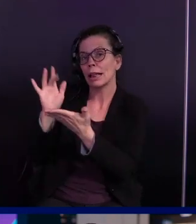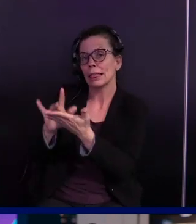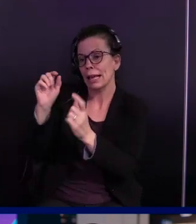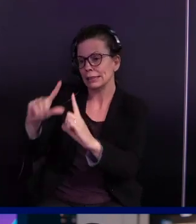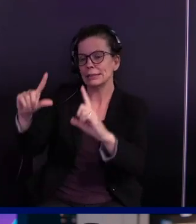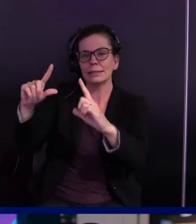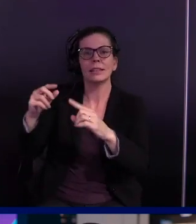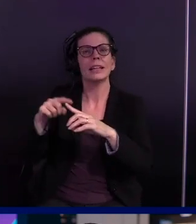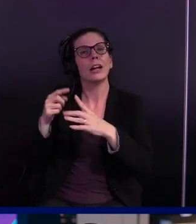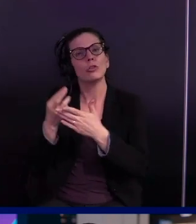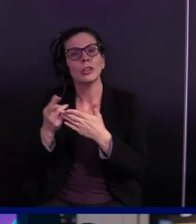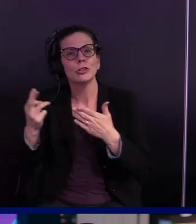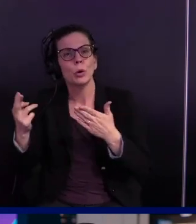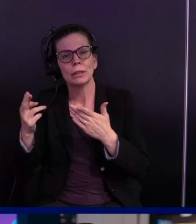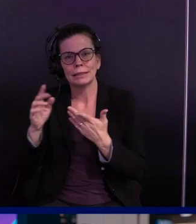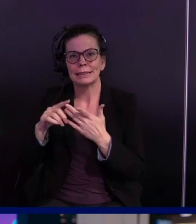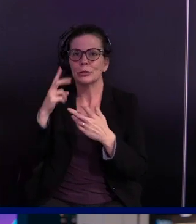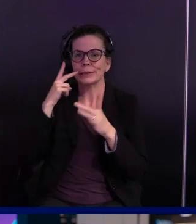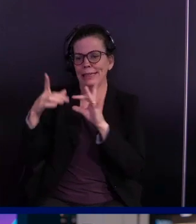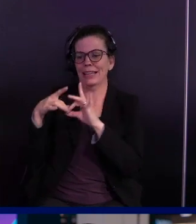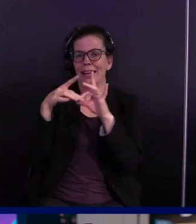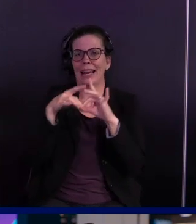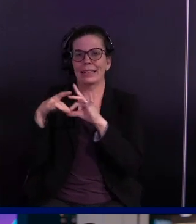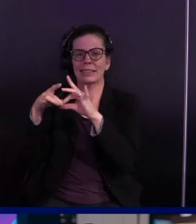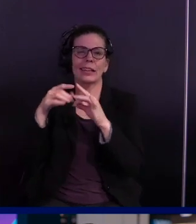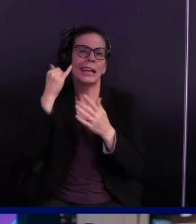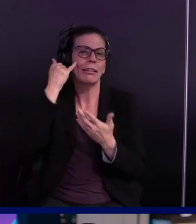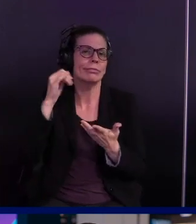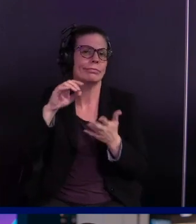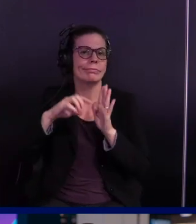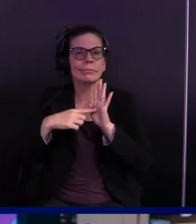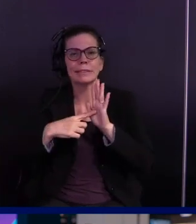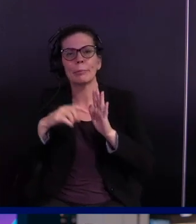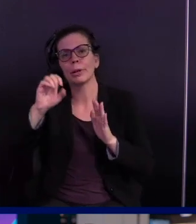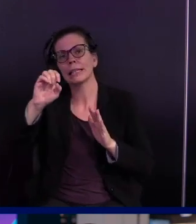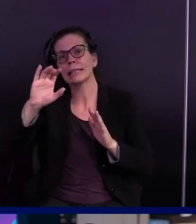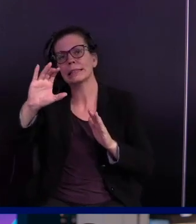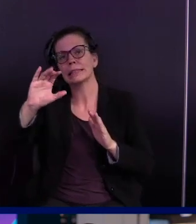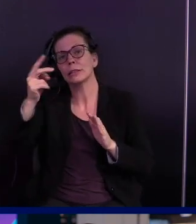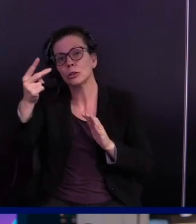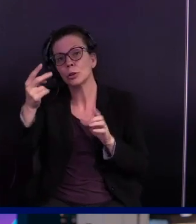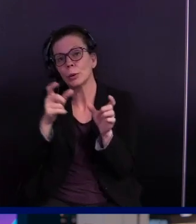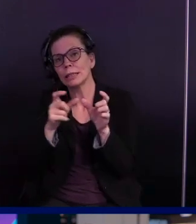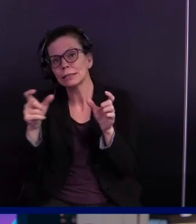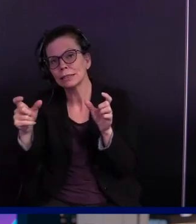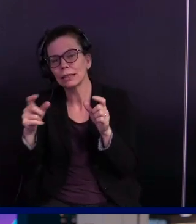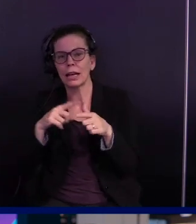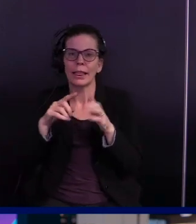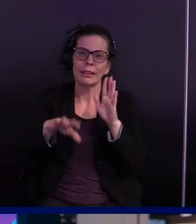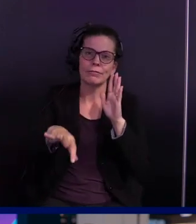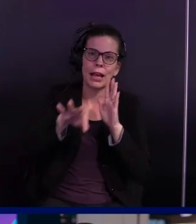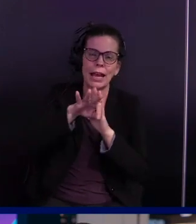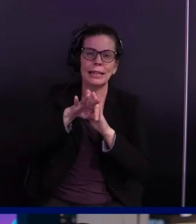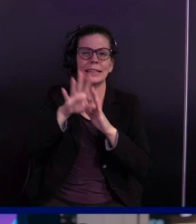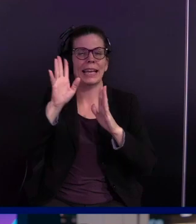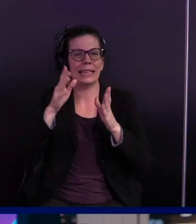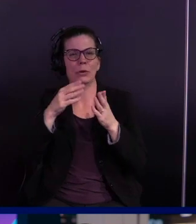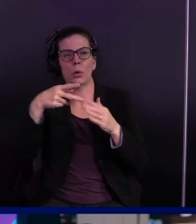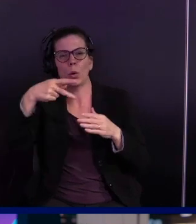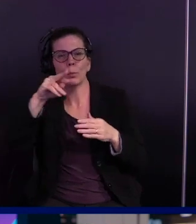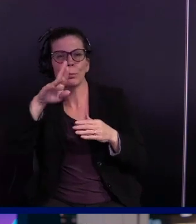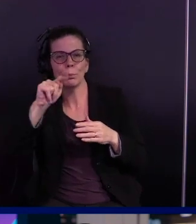different resources, and you would see like this in case this is an EC2 instance, or you can select a finding, and then you see that it's like a port scan. You can always